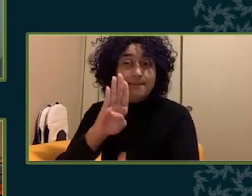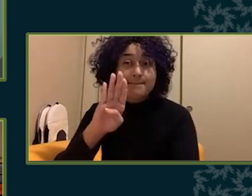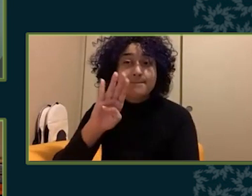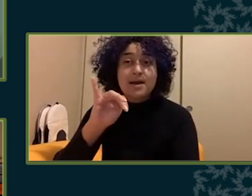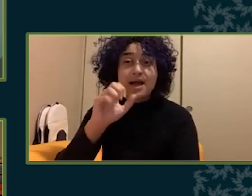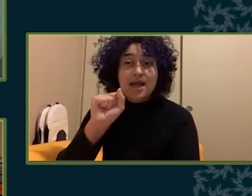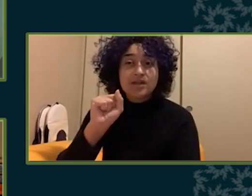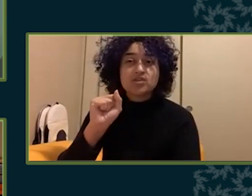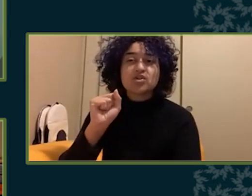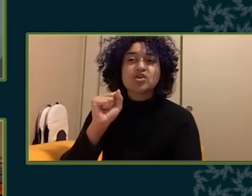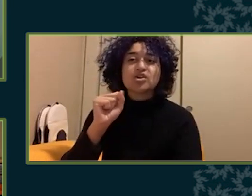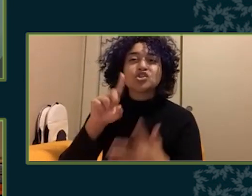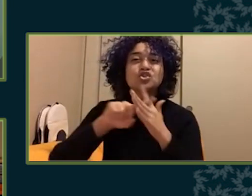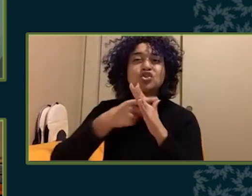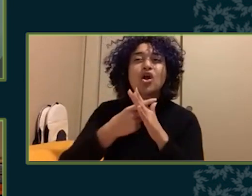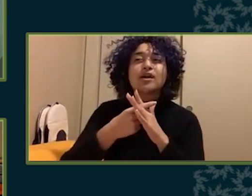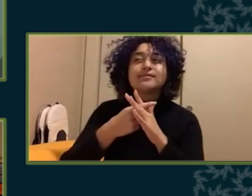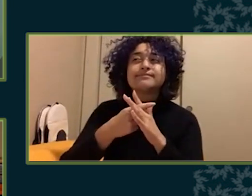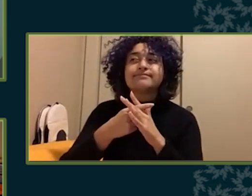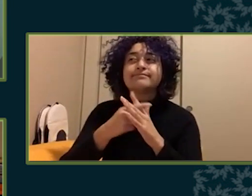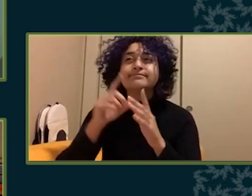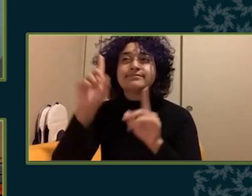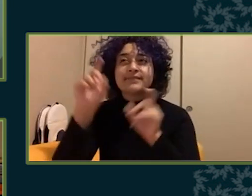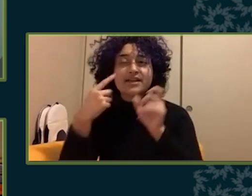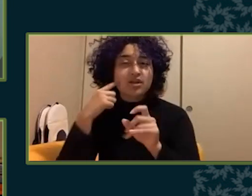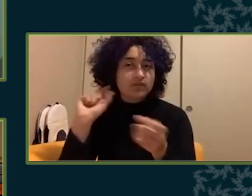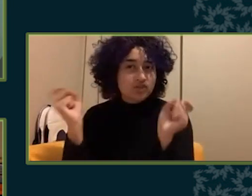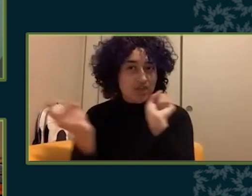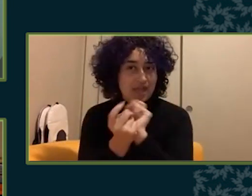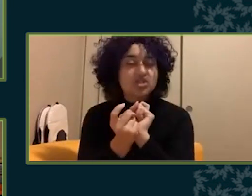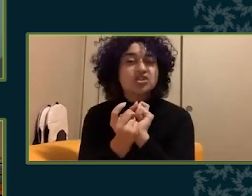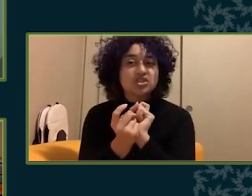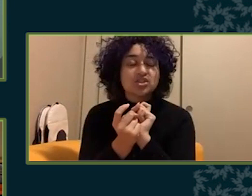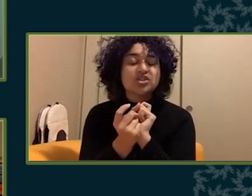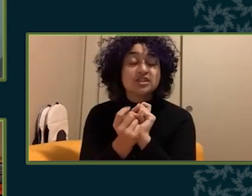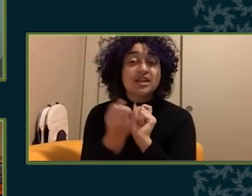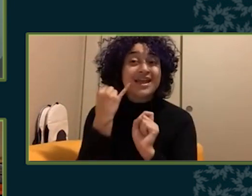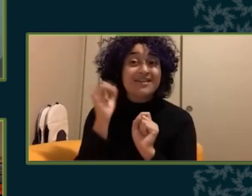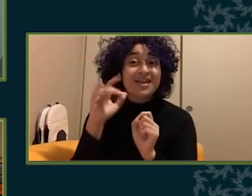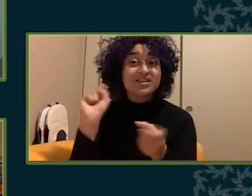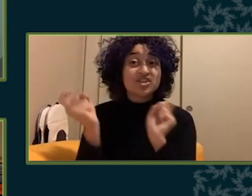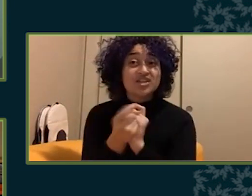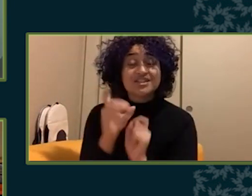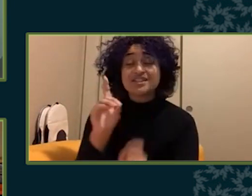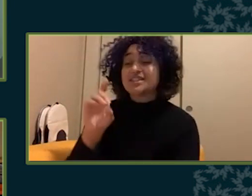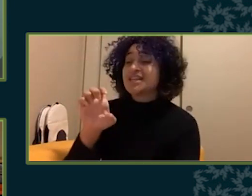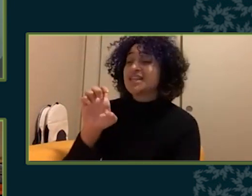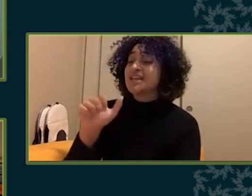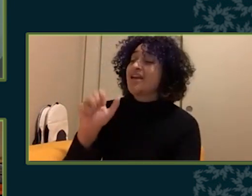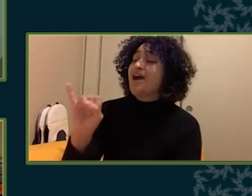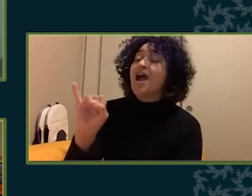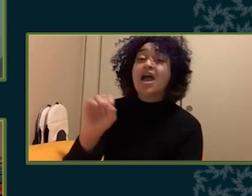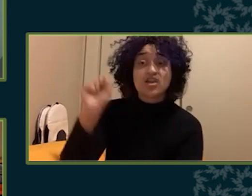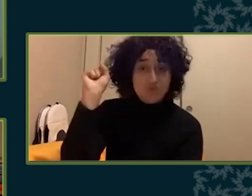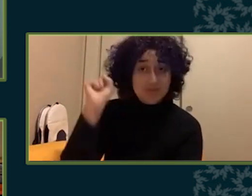advocate for change, even if that change might be diversity, equity, and inclusion, you could be engaging